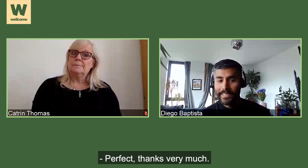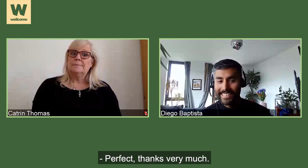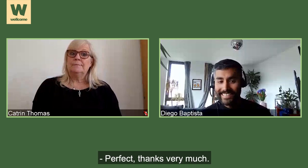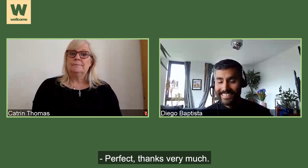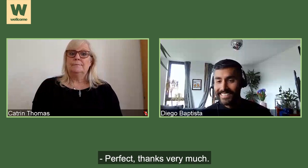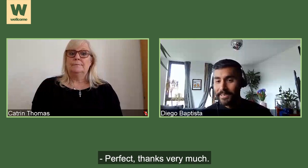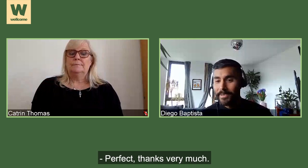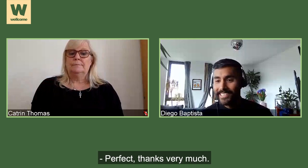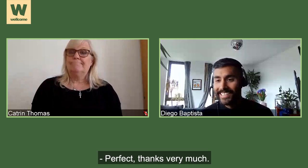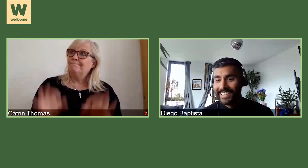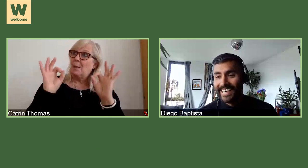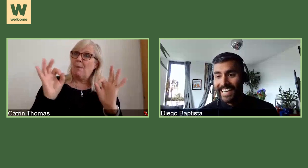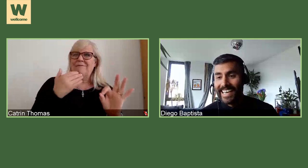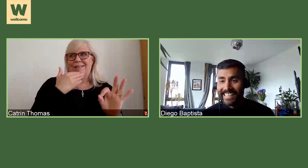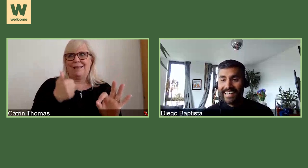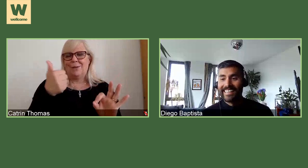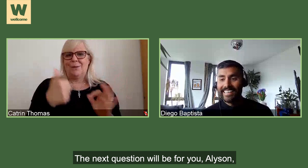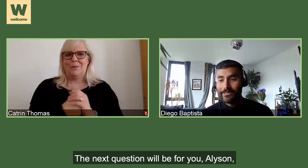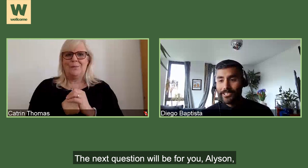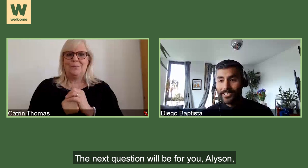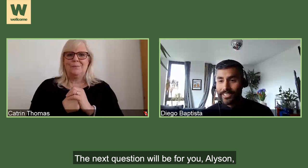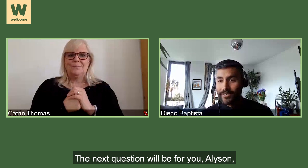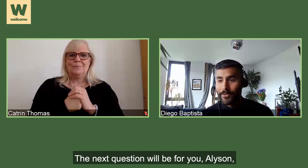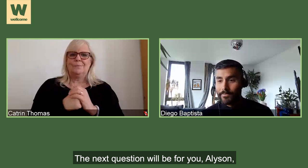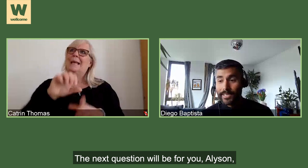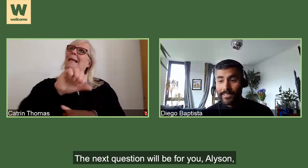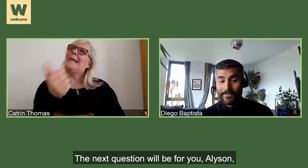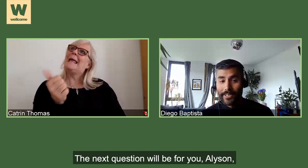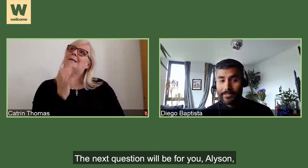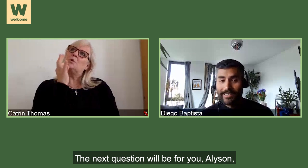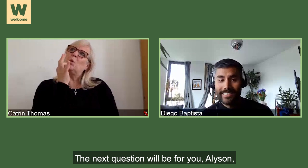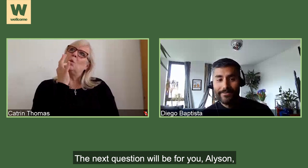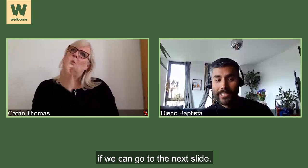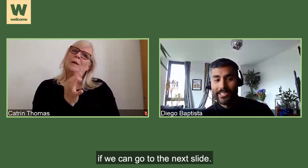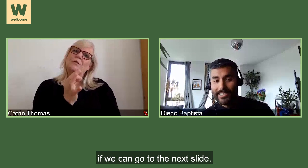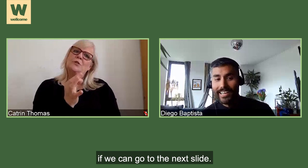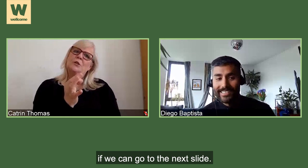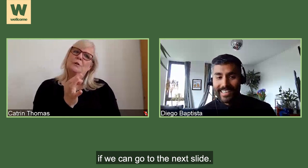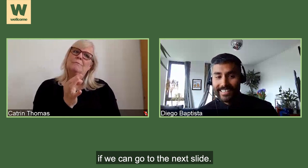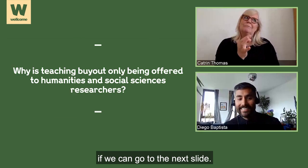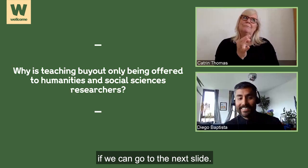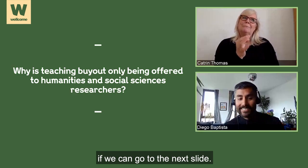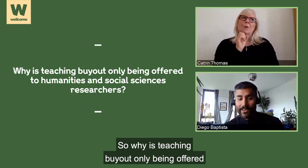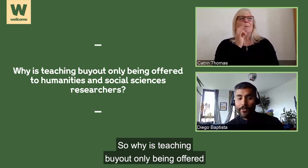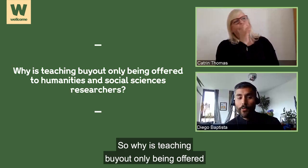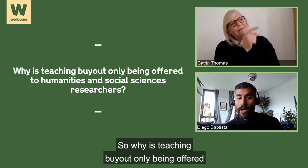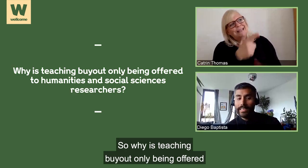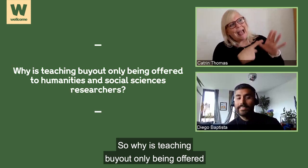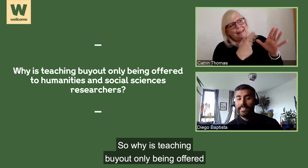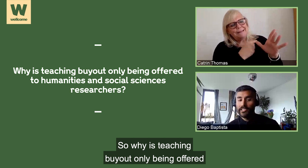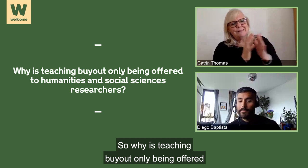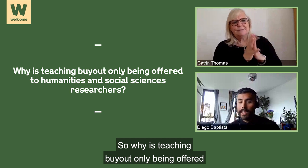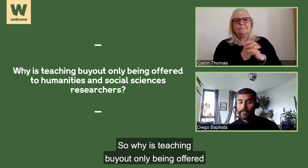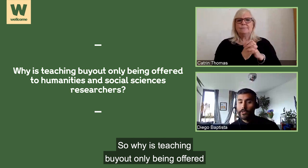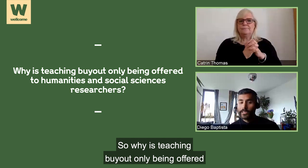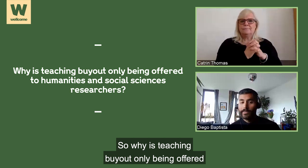Perfect. Thanks very much. The next question will be for you, Alison, if we can go to the next slide. So why